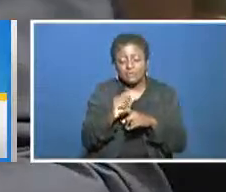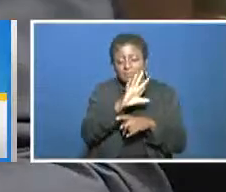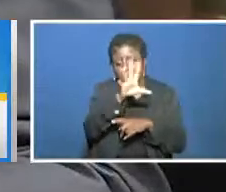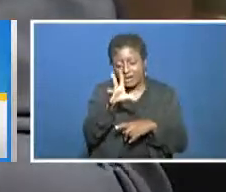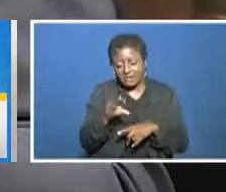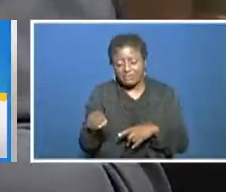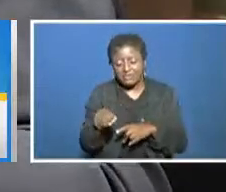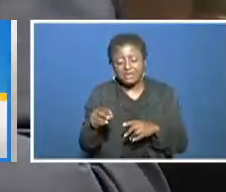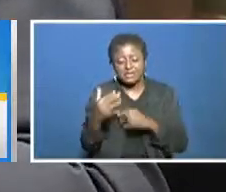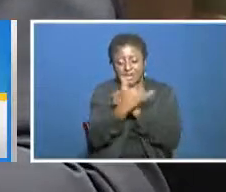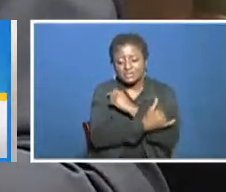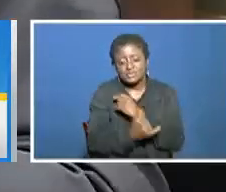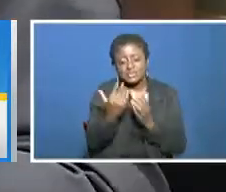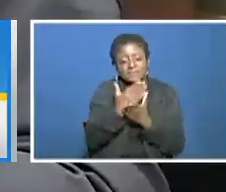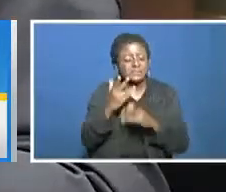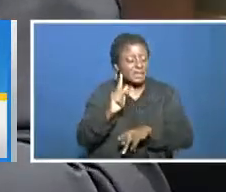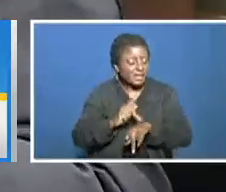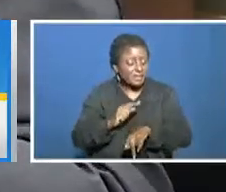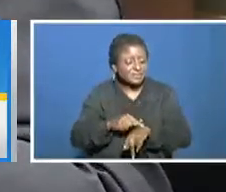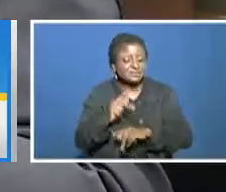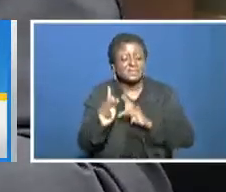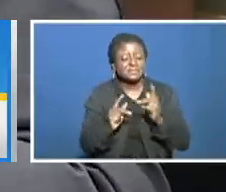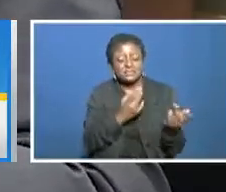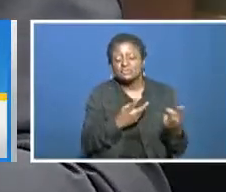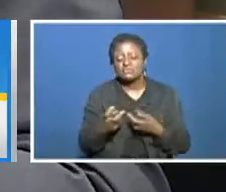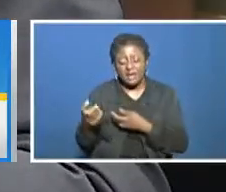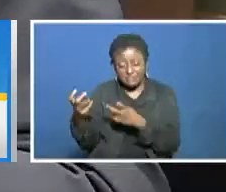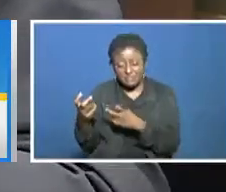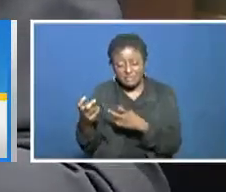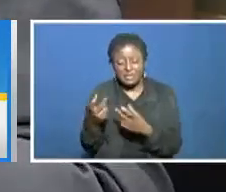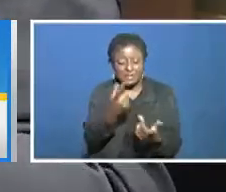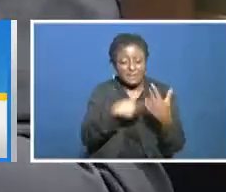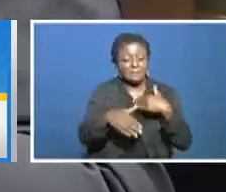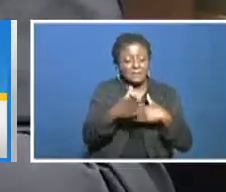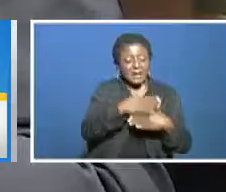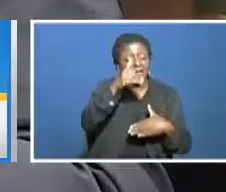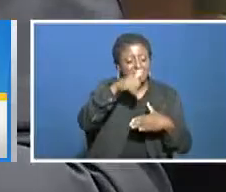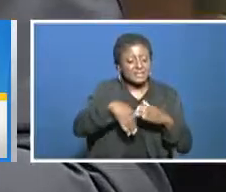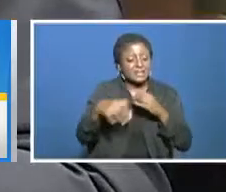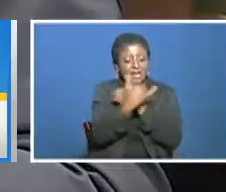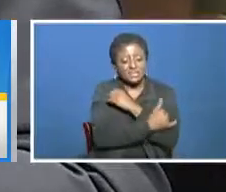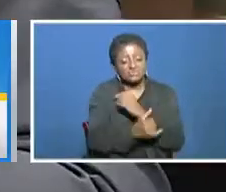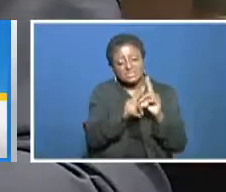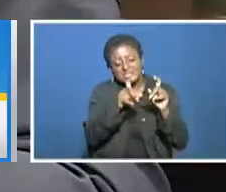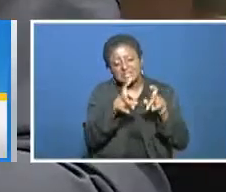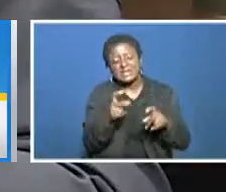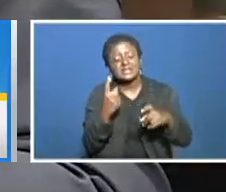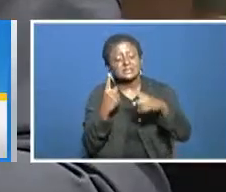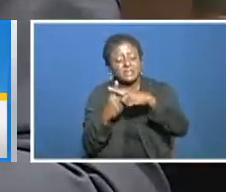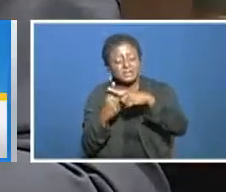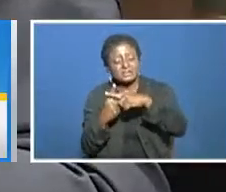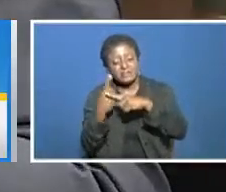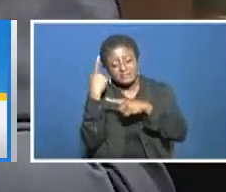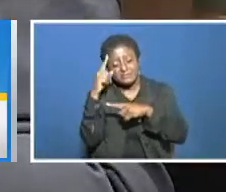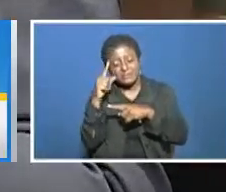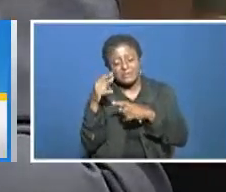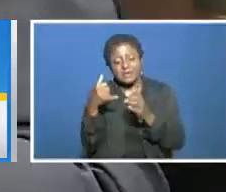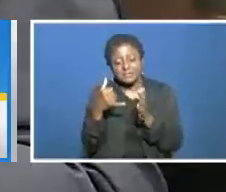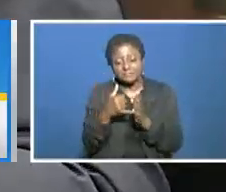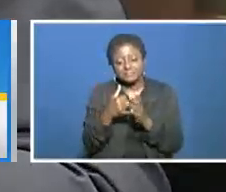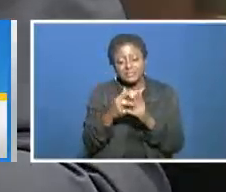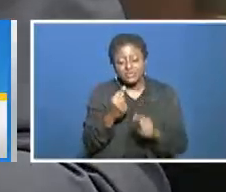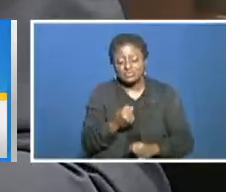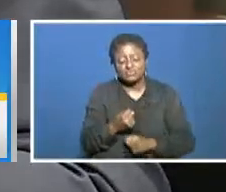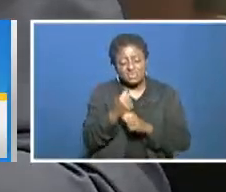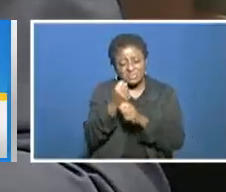travel and come back into the country and test positive for malaria. The treatment modalities are straightforward. This